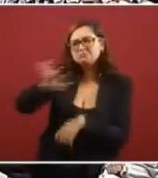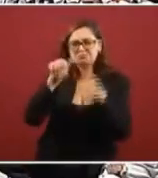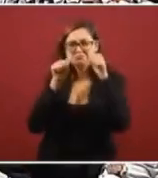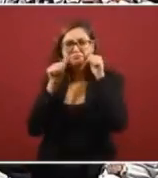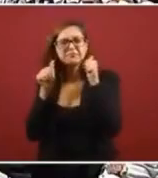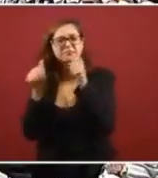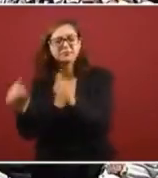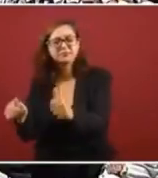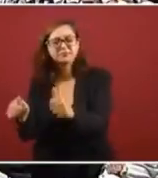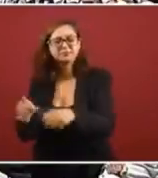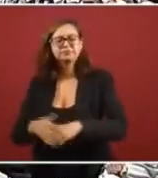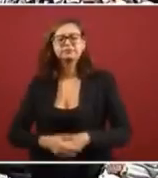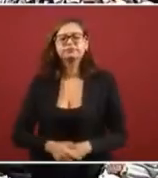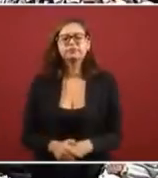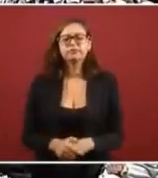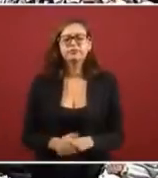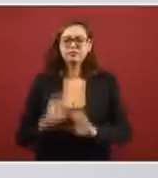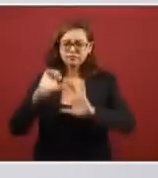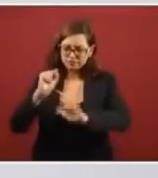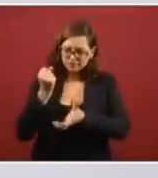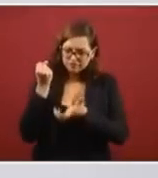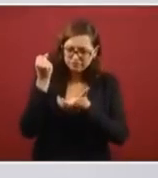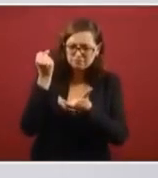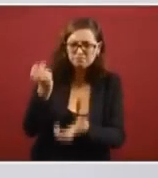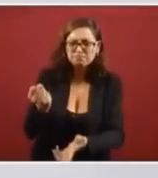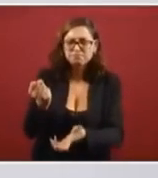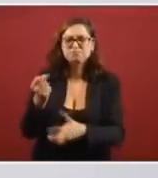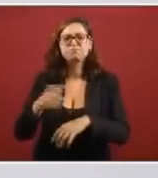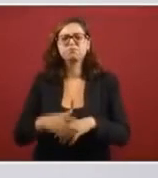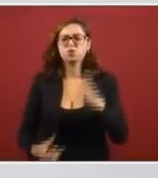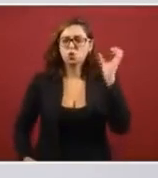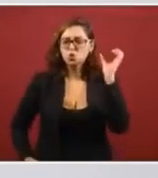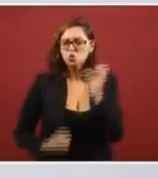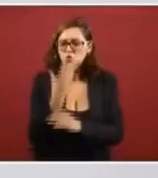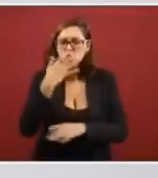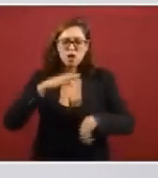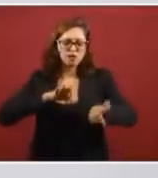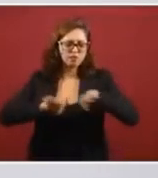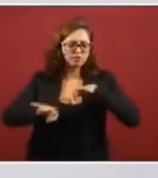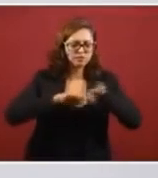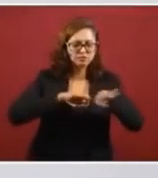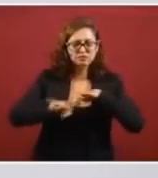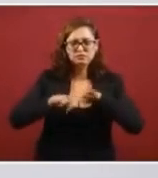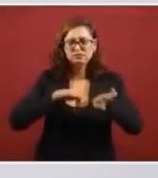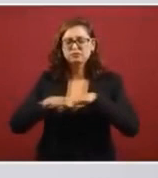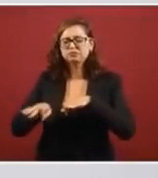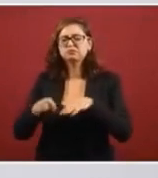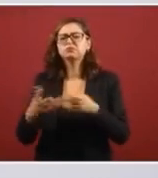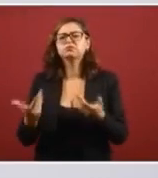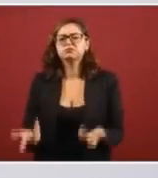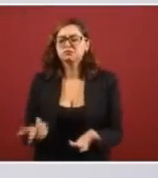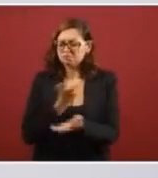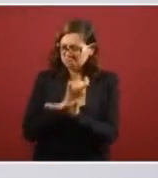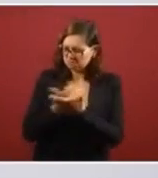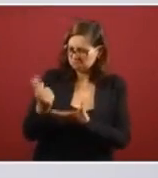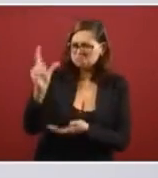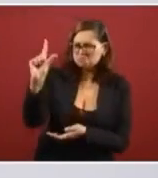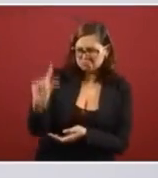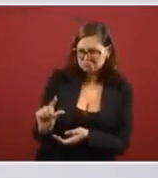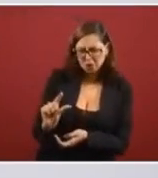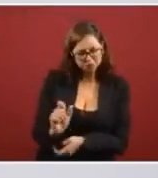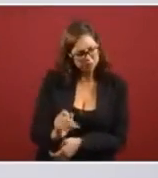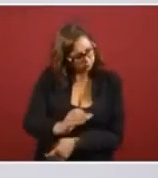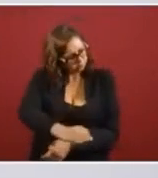commitment socially and they have invested they create jobs they accept